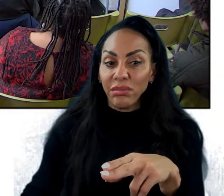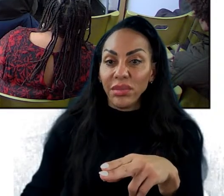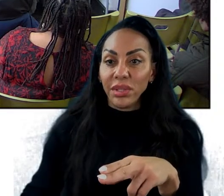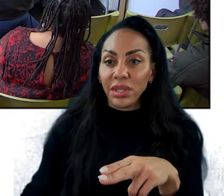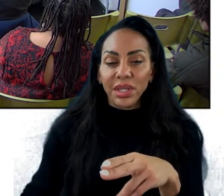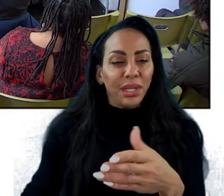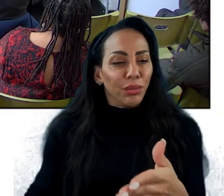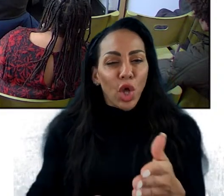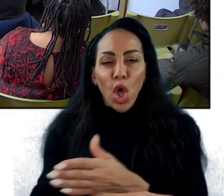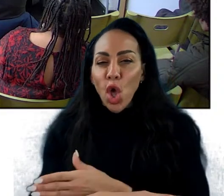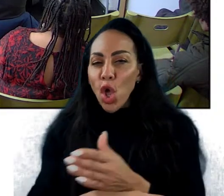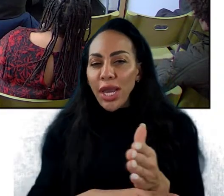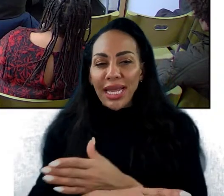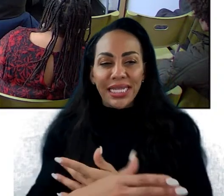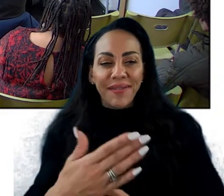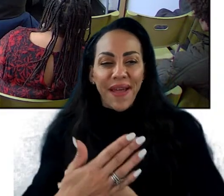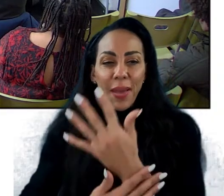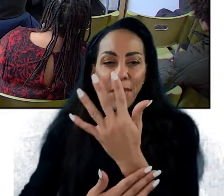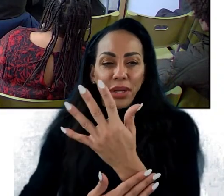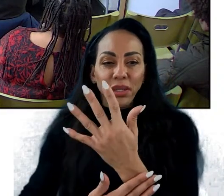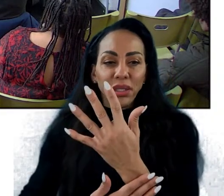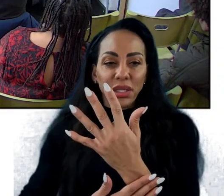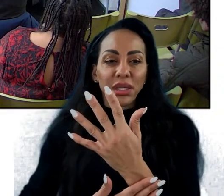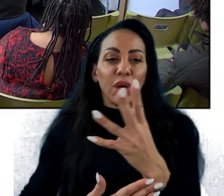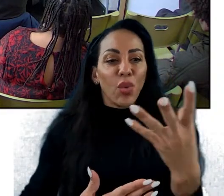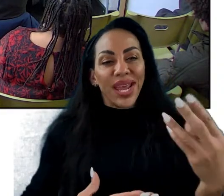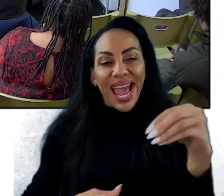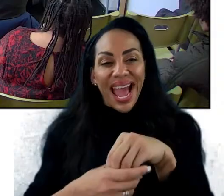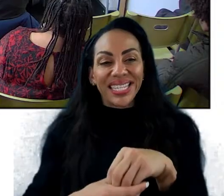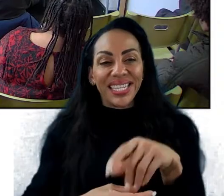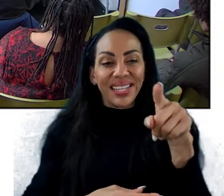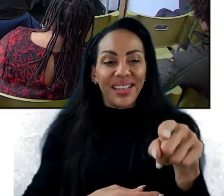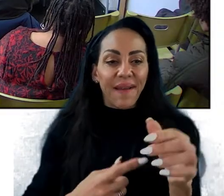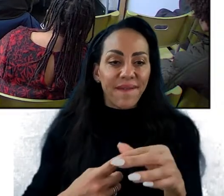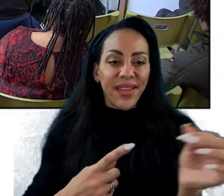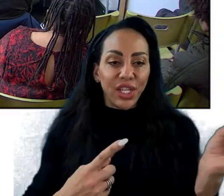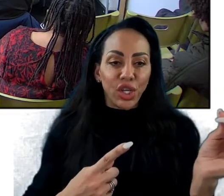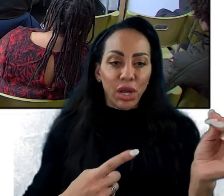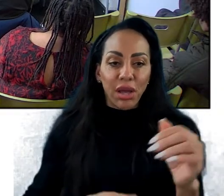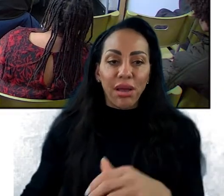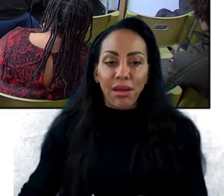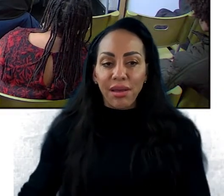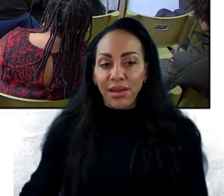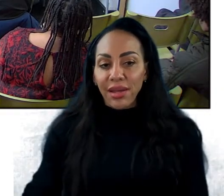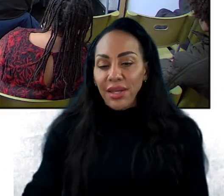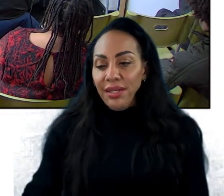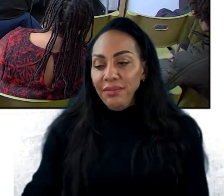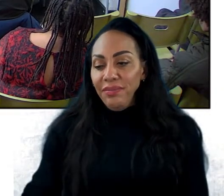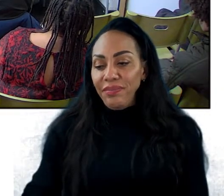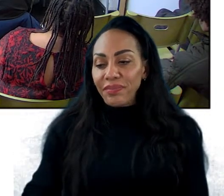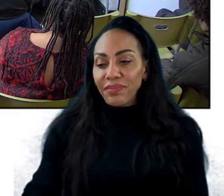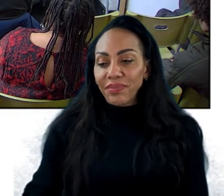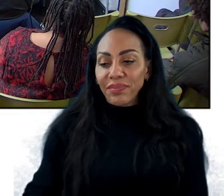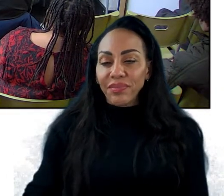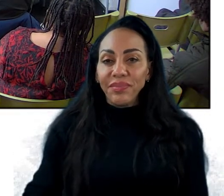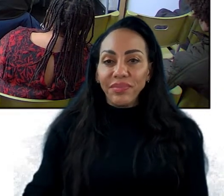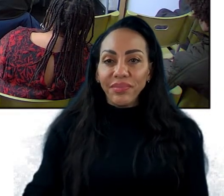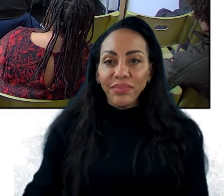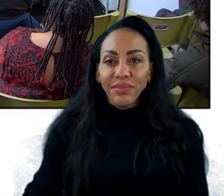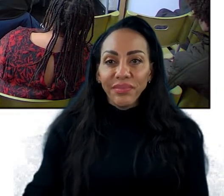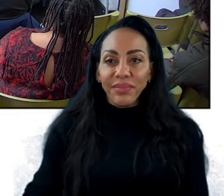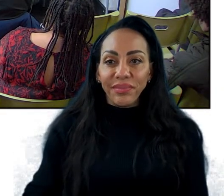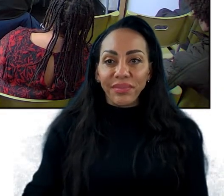early on, and we've almost not changed it at all. But I wanted to kind of convey that, as you